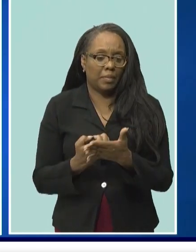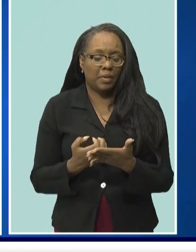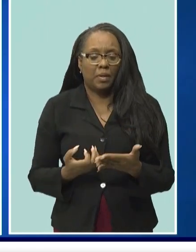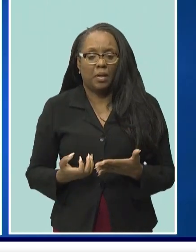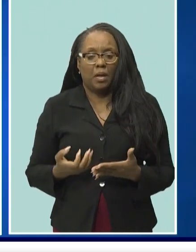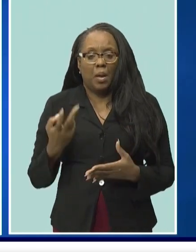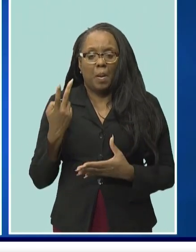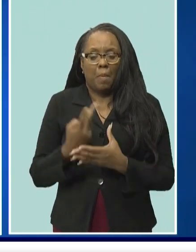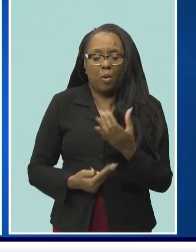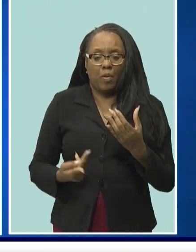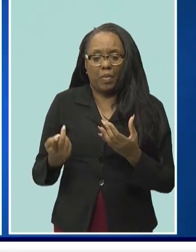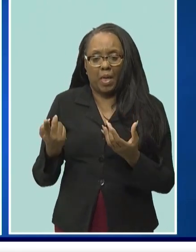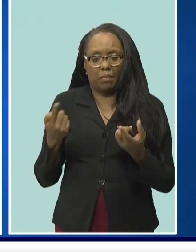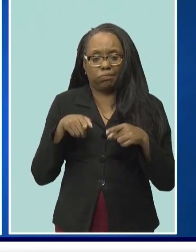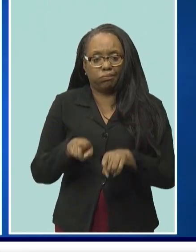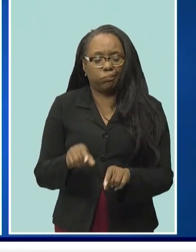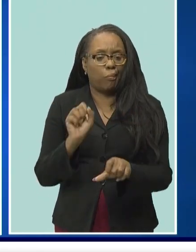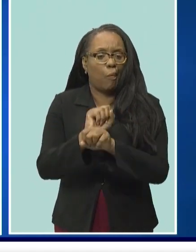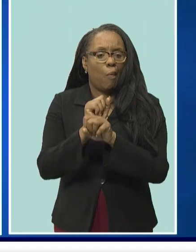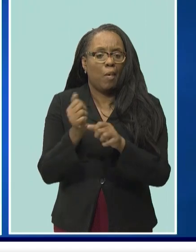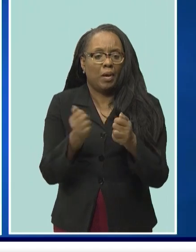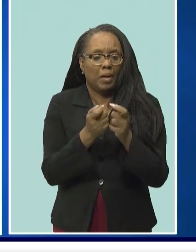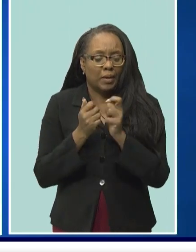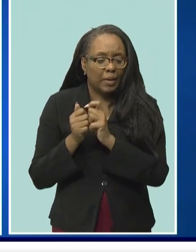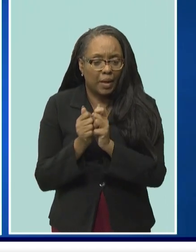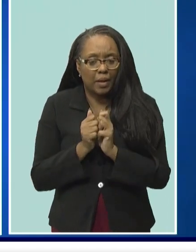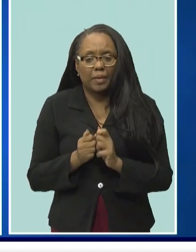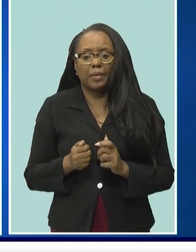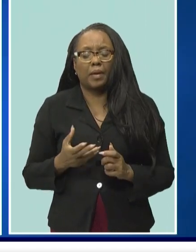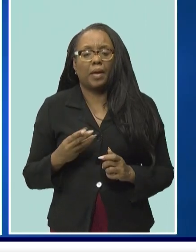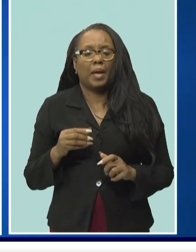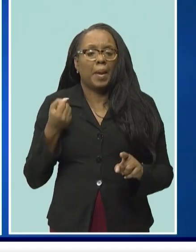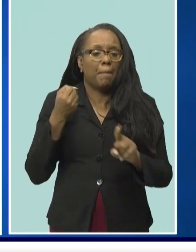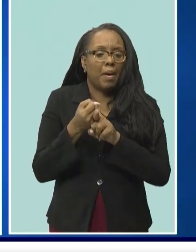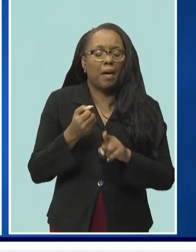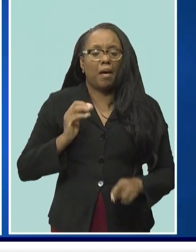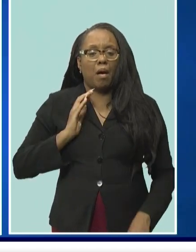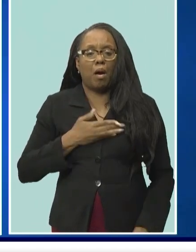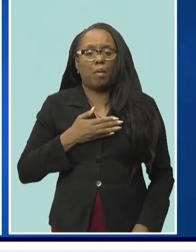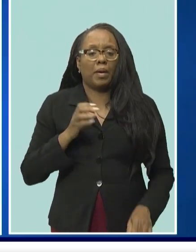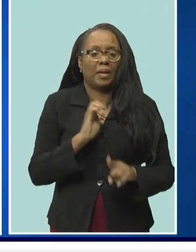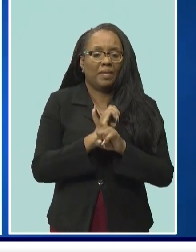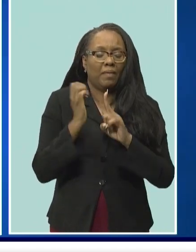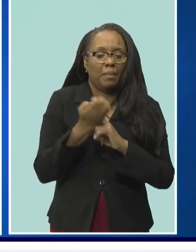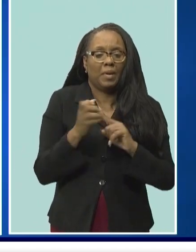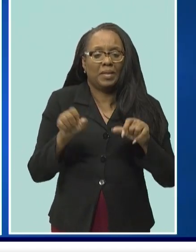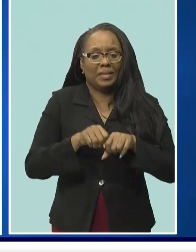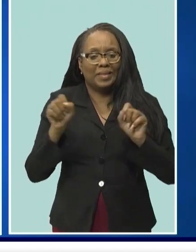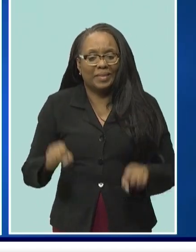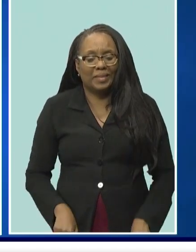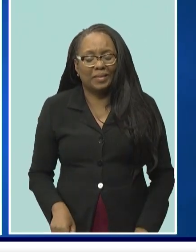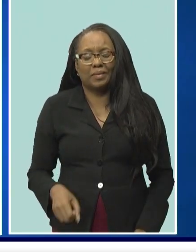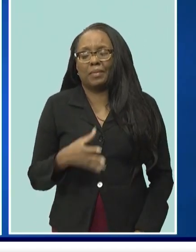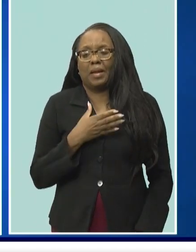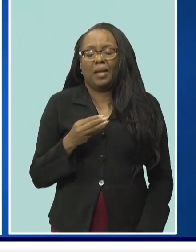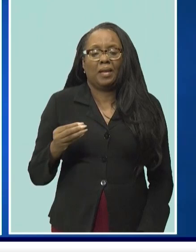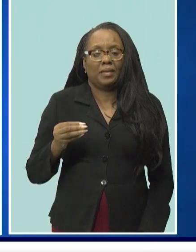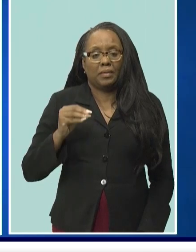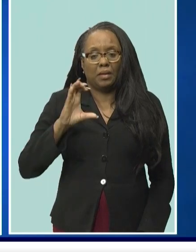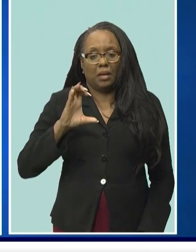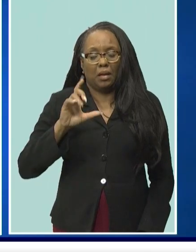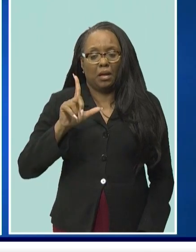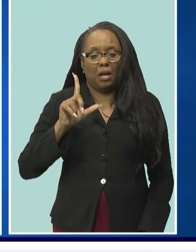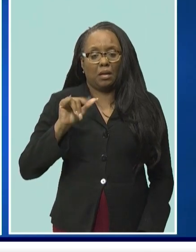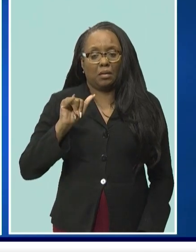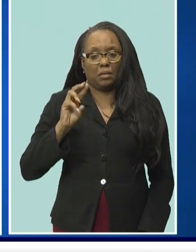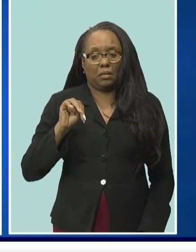simultaneously vulnerabilities to our ecosystems and also to climate in terms of the climate impact, in terms of the emissions, and what